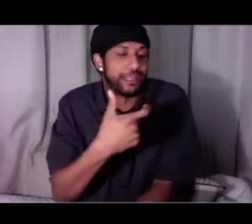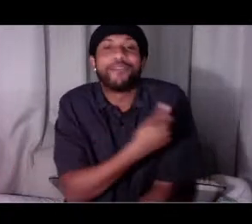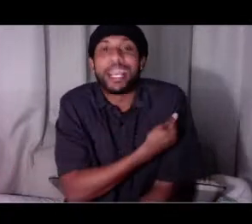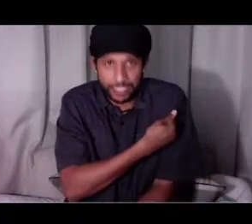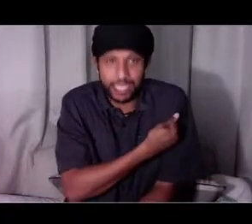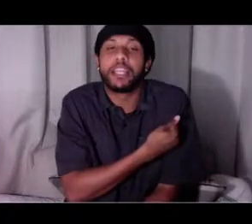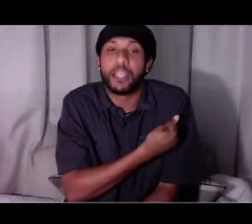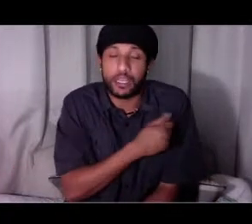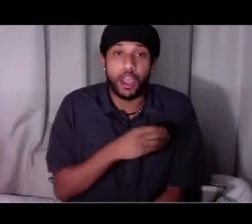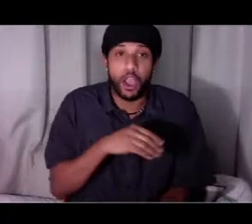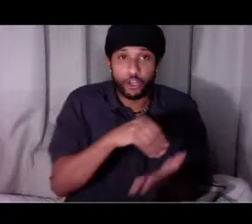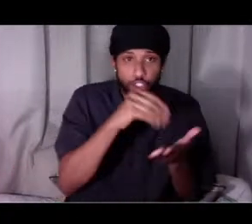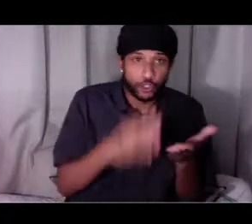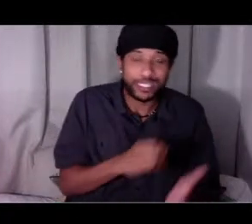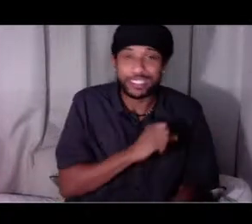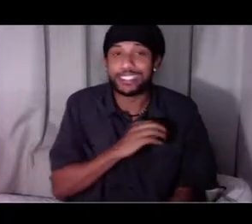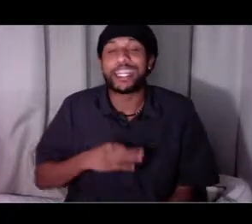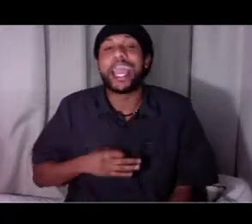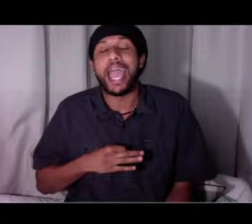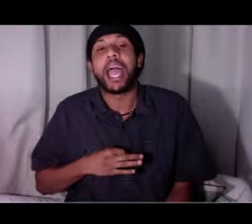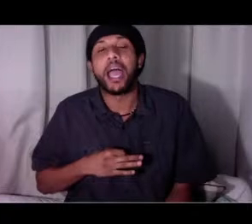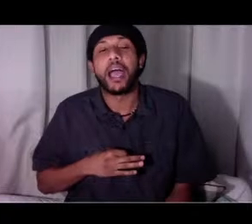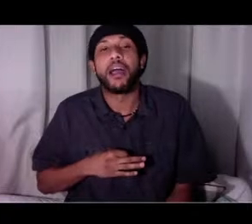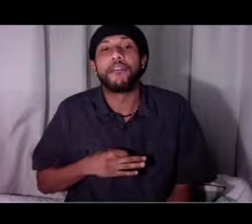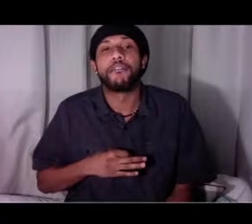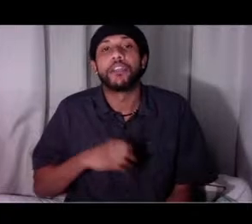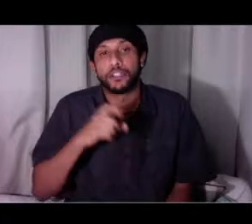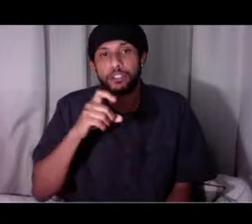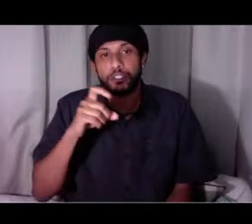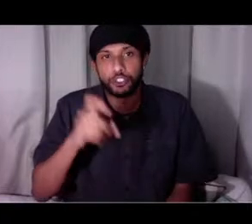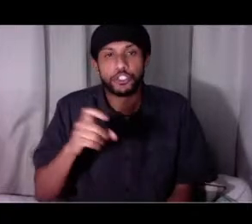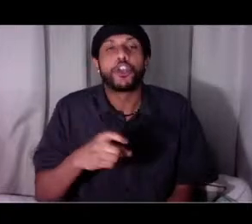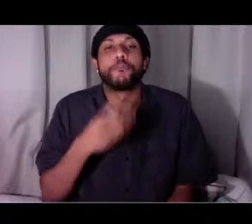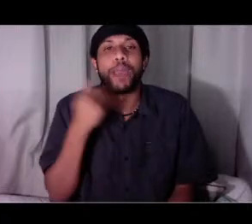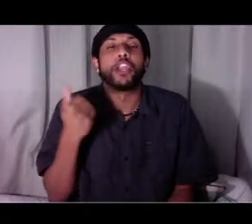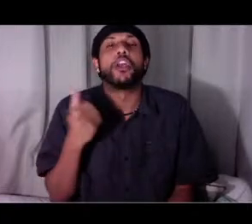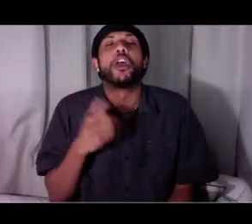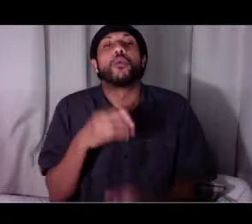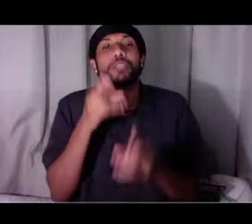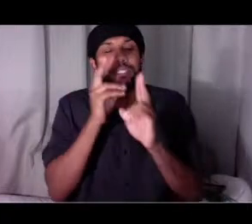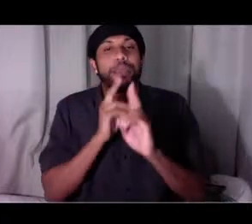our students and staff deserve better respect respectfully Miss